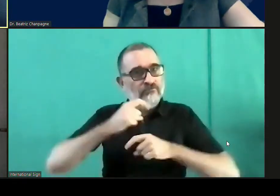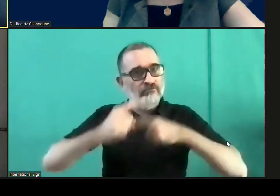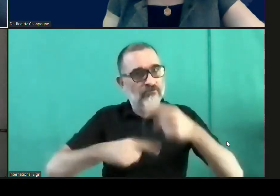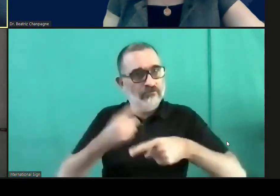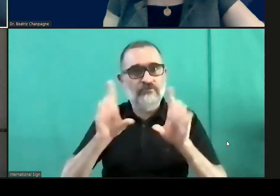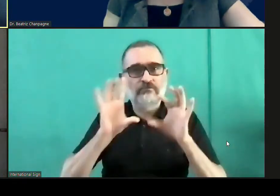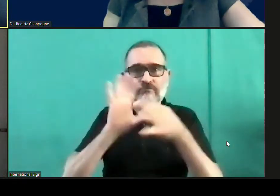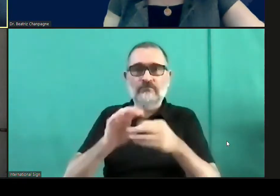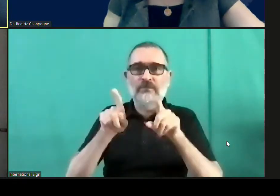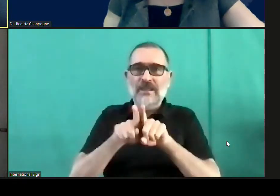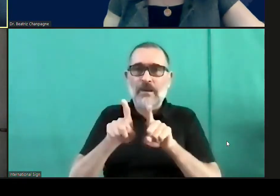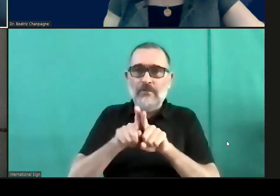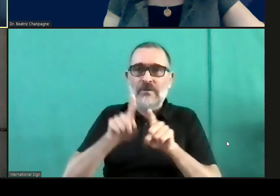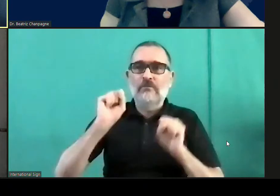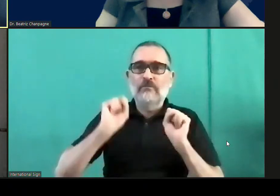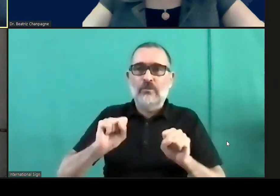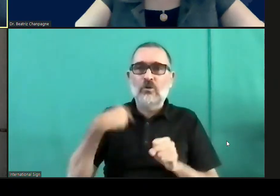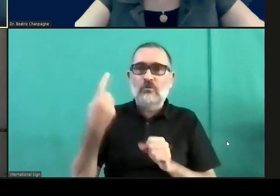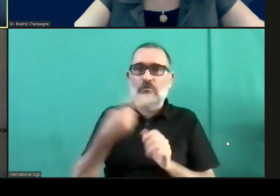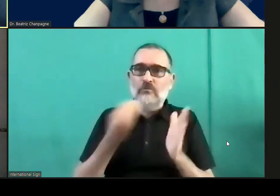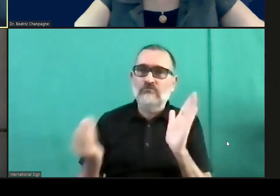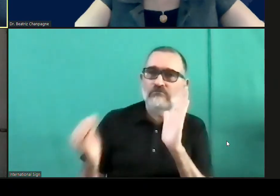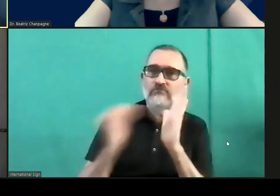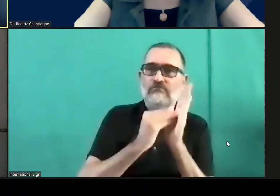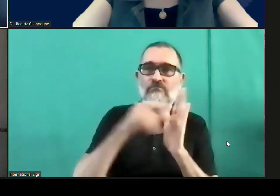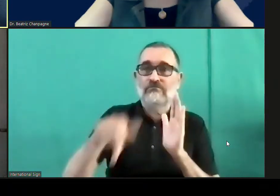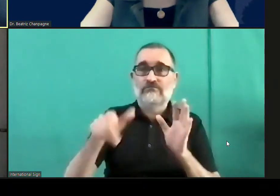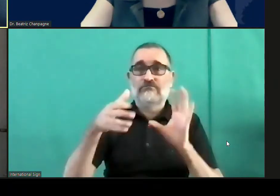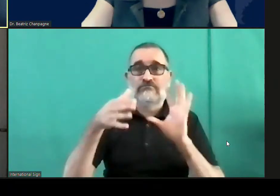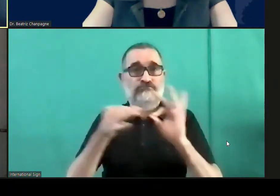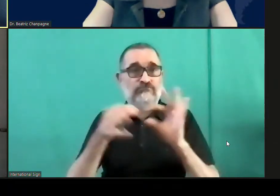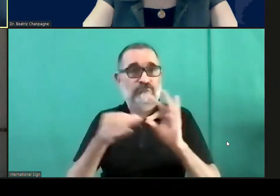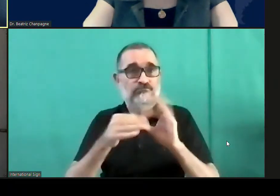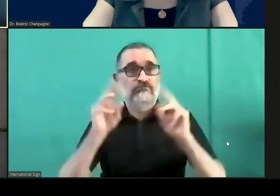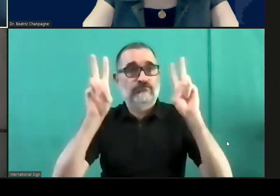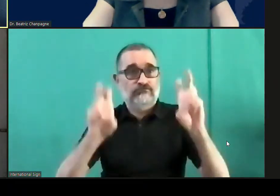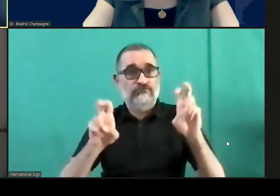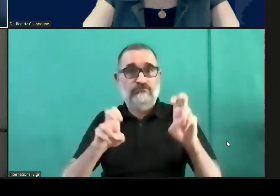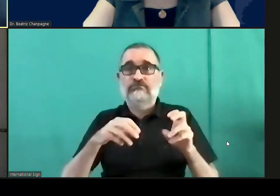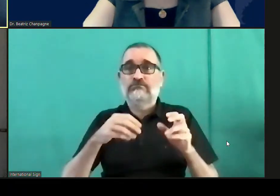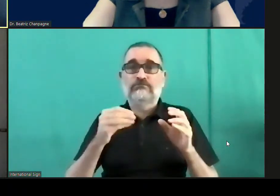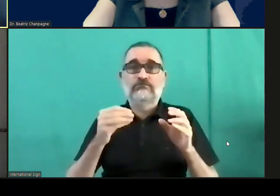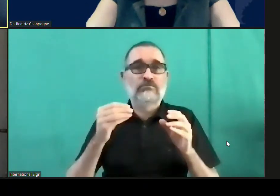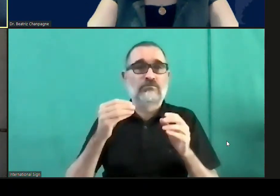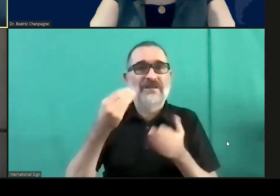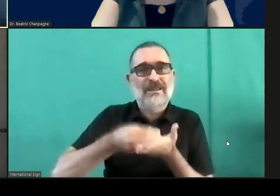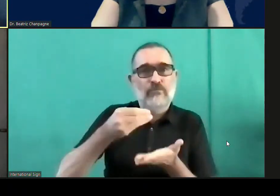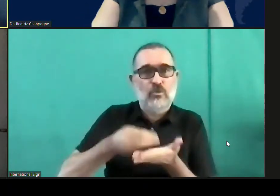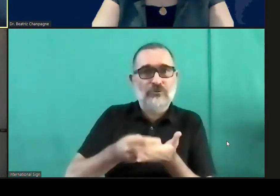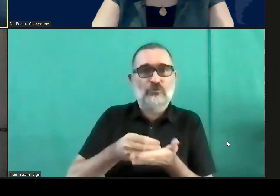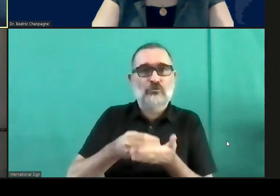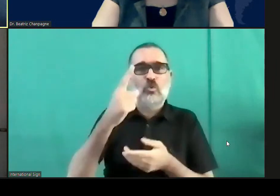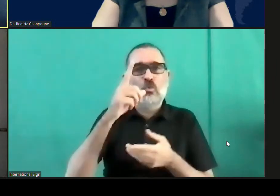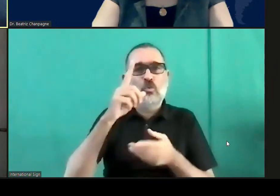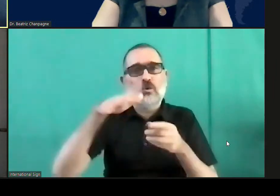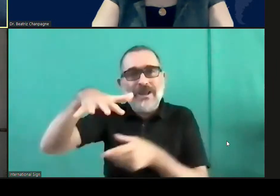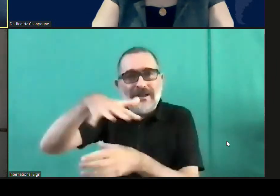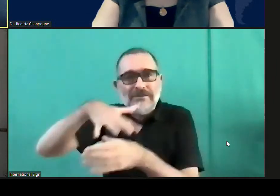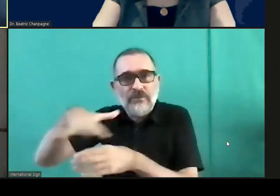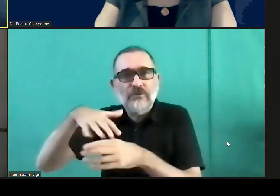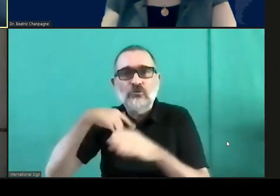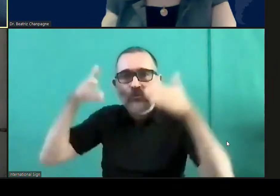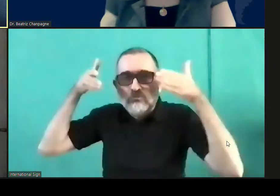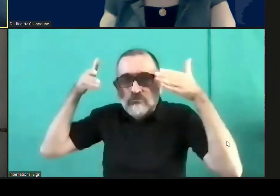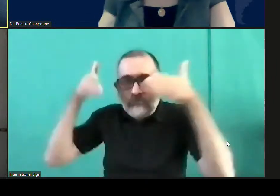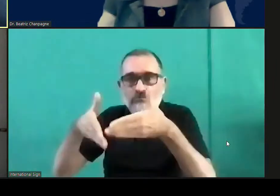like to react to any of the questions from our audience or make a comment, and if not, I'll give the floor to